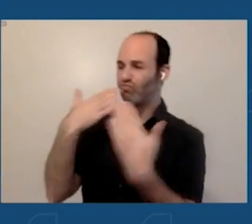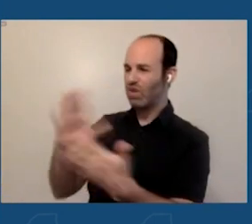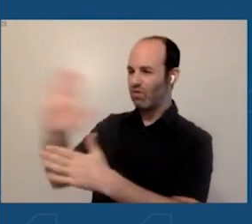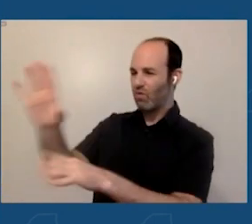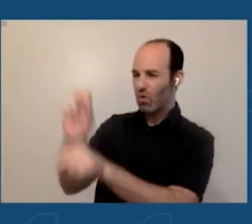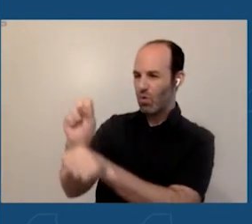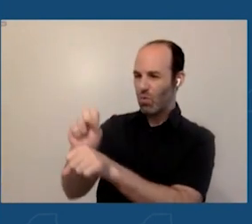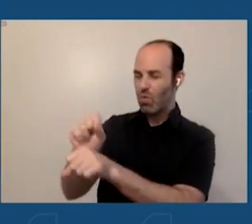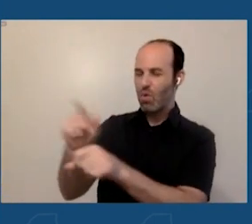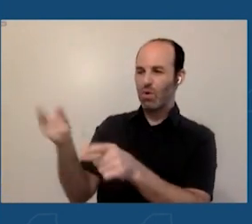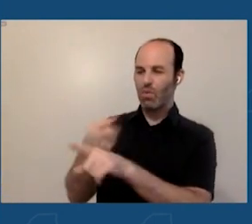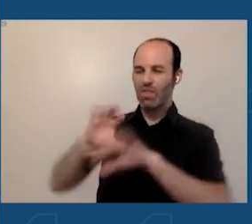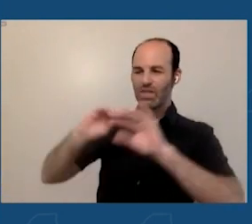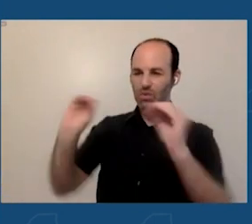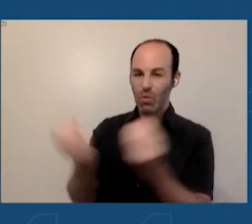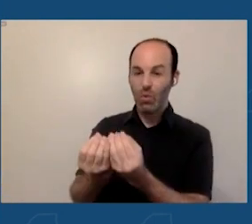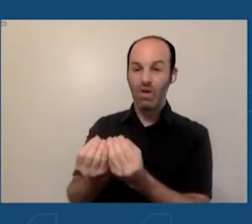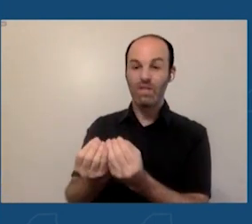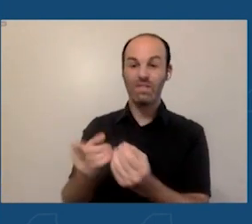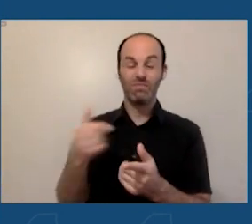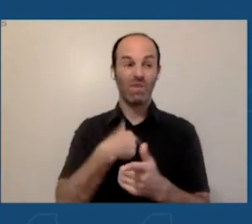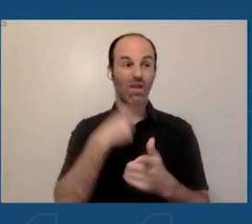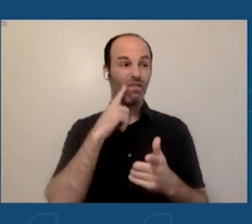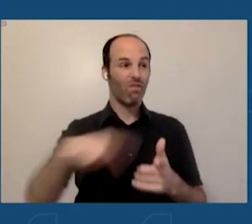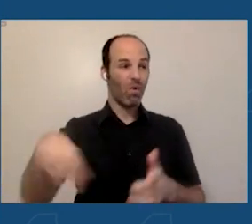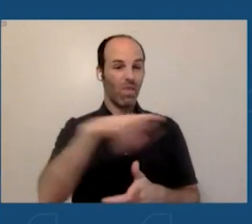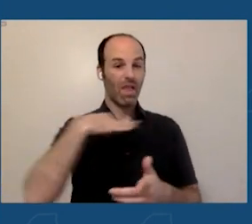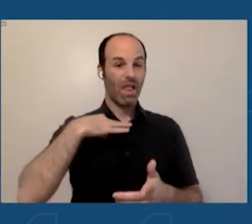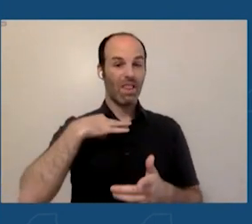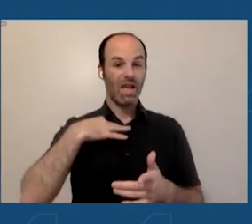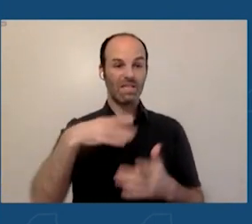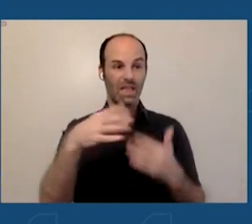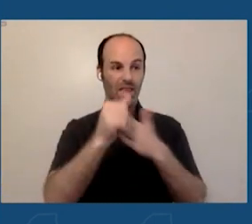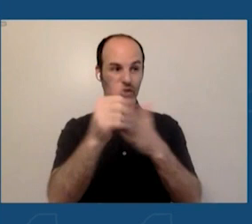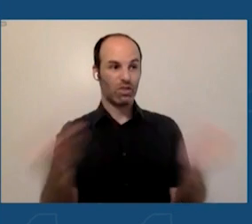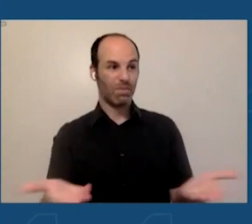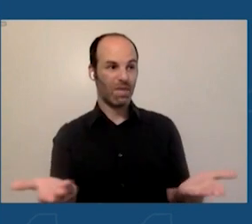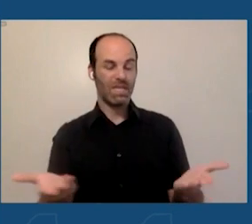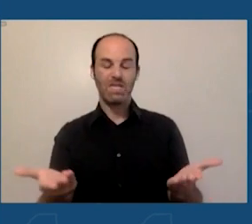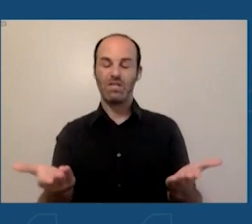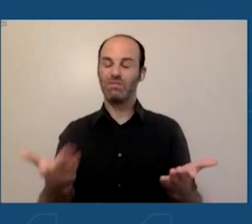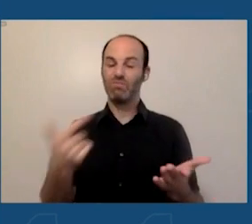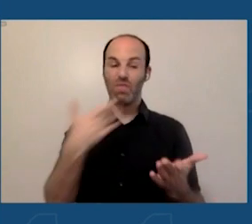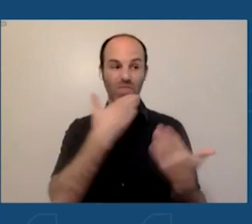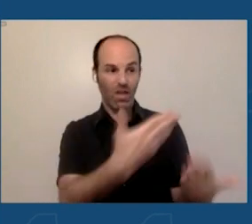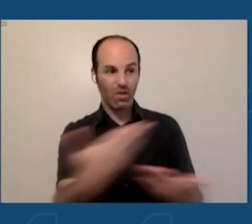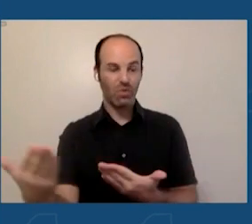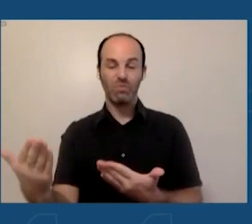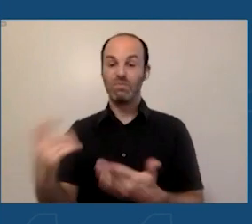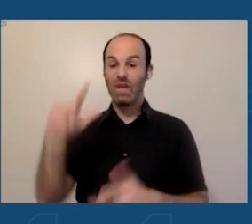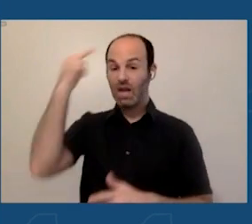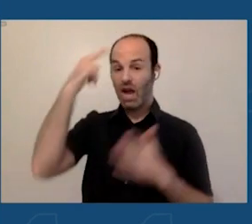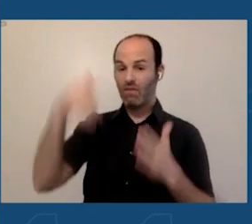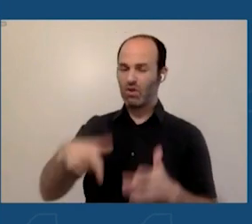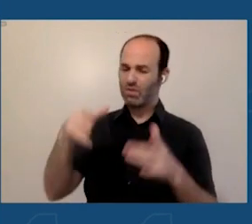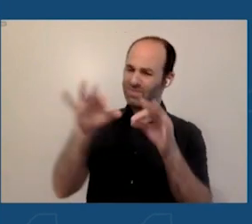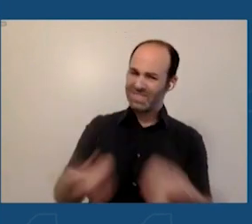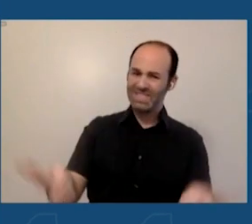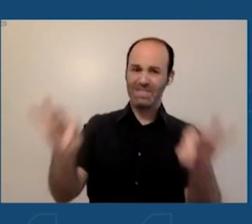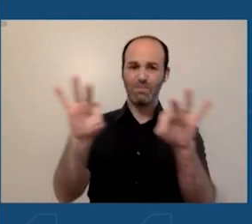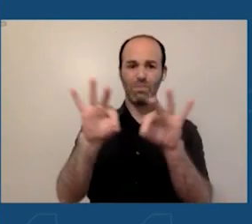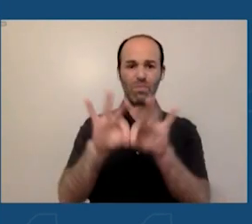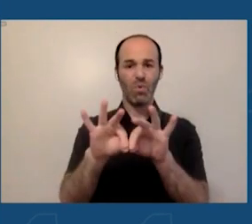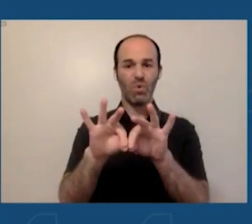to the elected leadership that's here. Governor, this is so important. I've been working with the